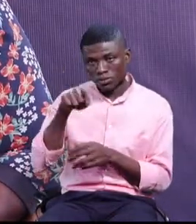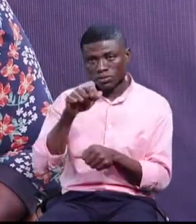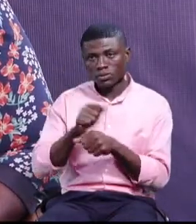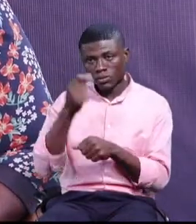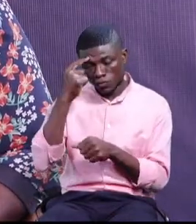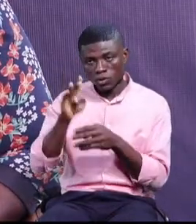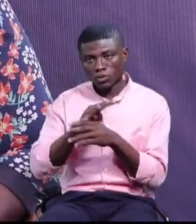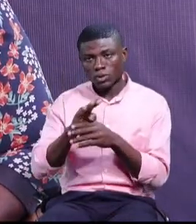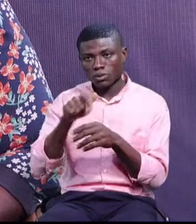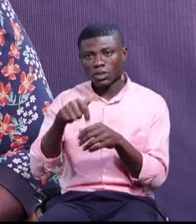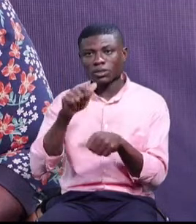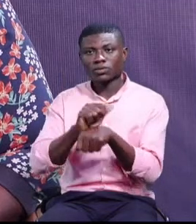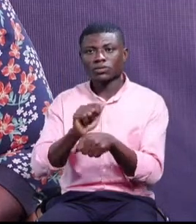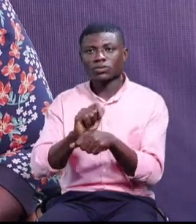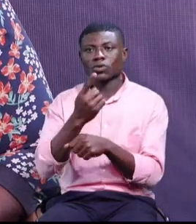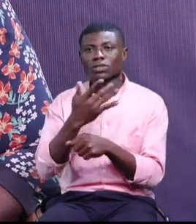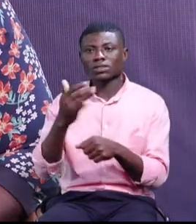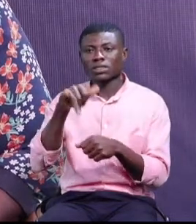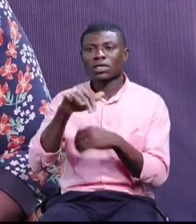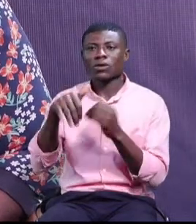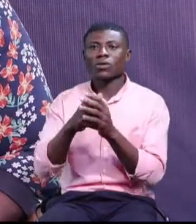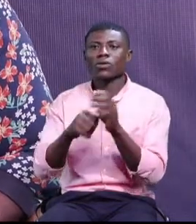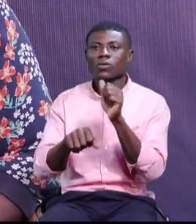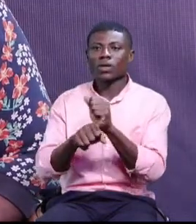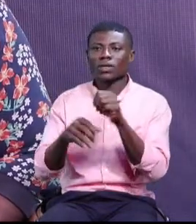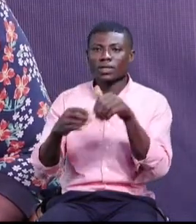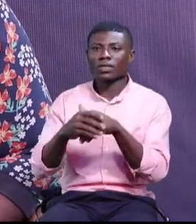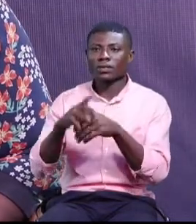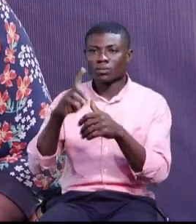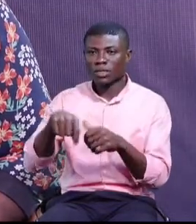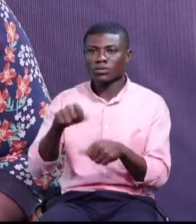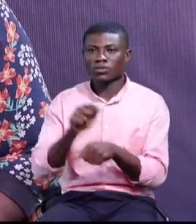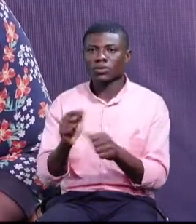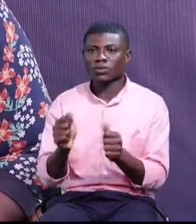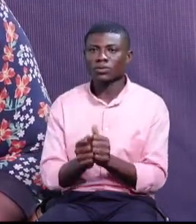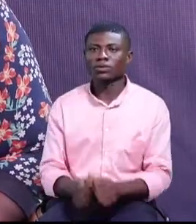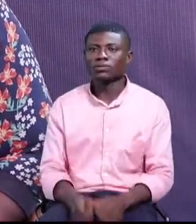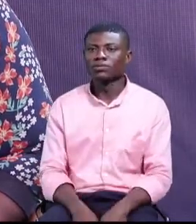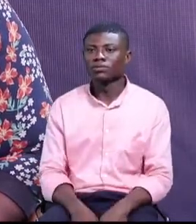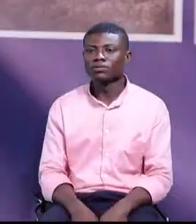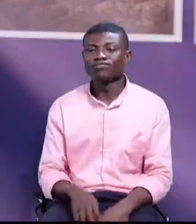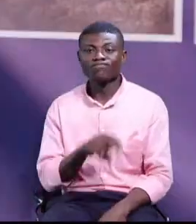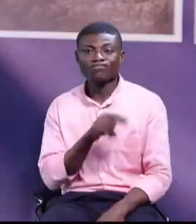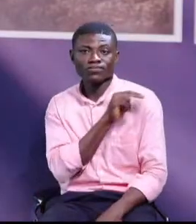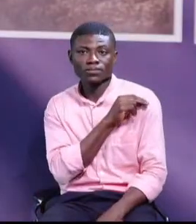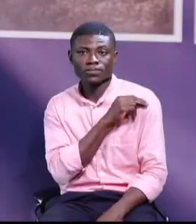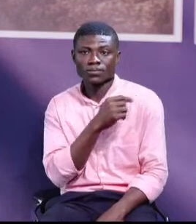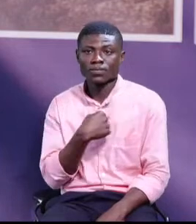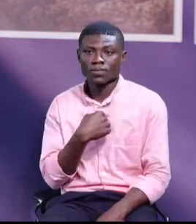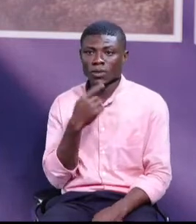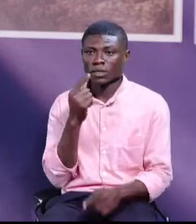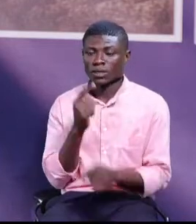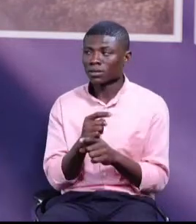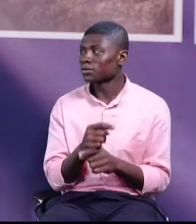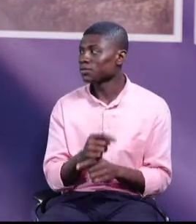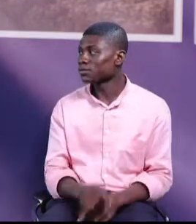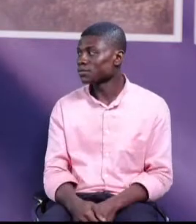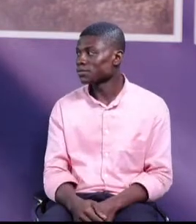to thrive. At least that's one thing that goes for us. Yeah, we do. We do. Nadia? I'm going to be so